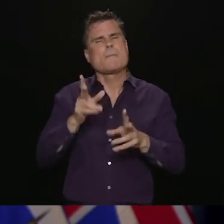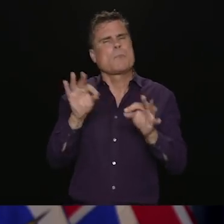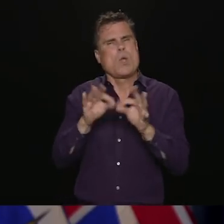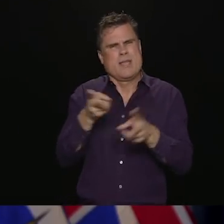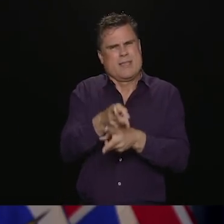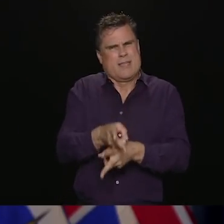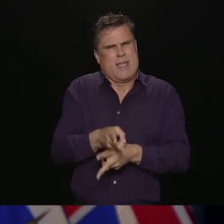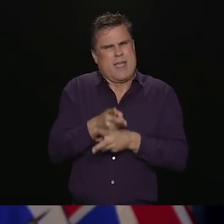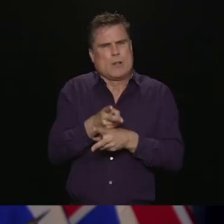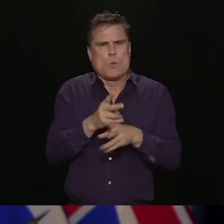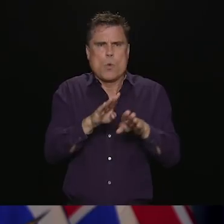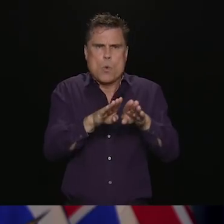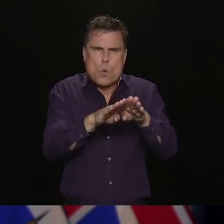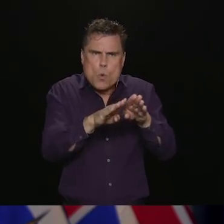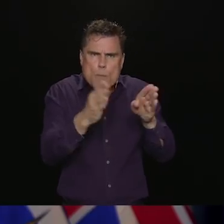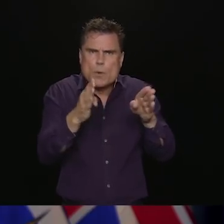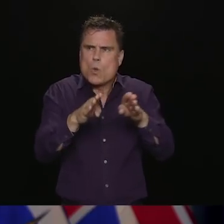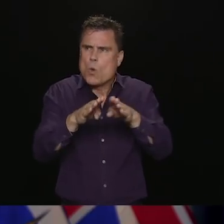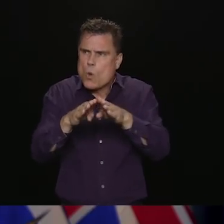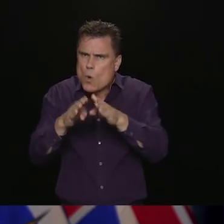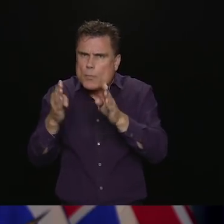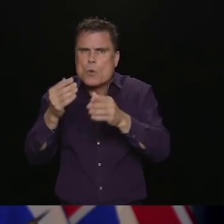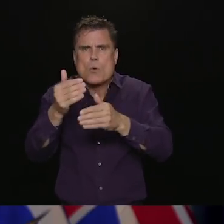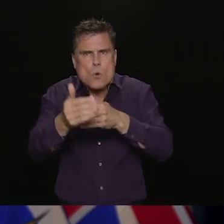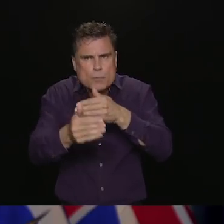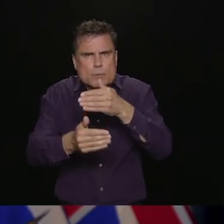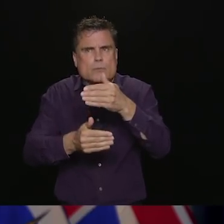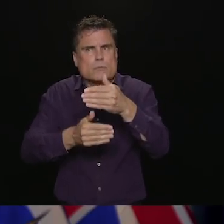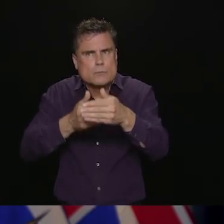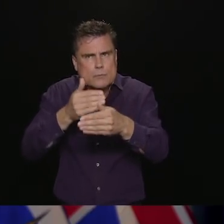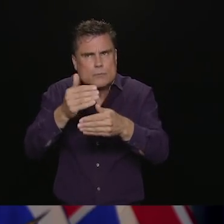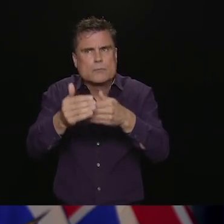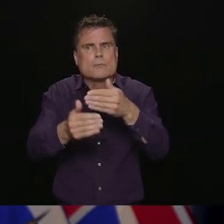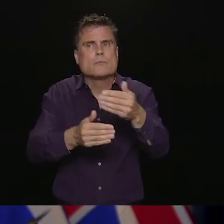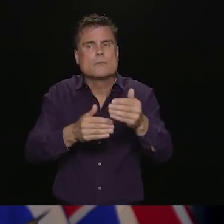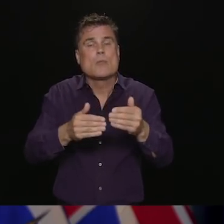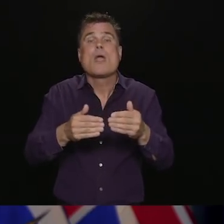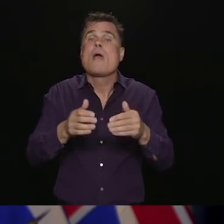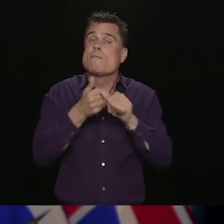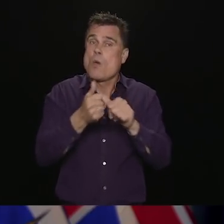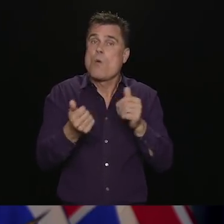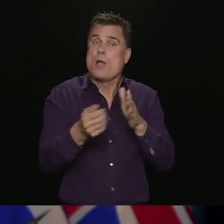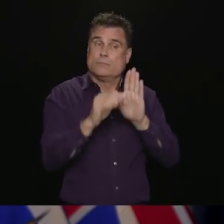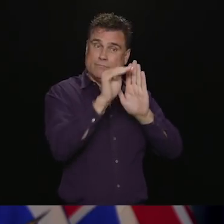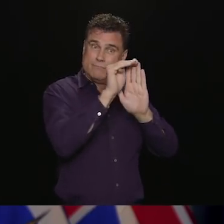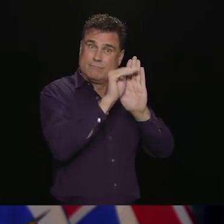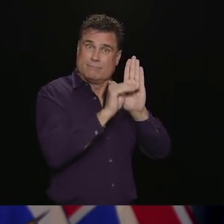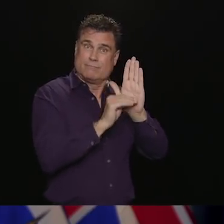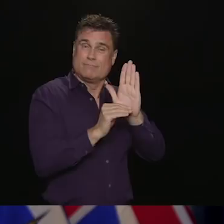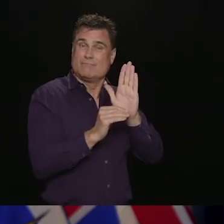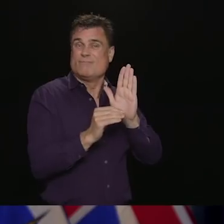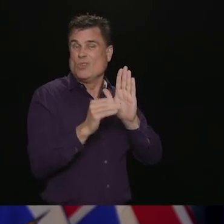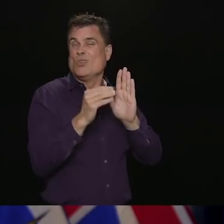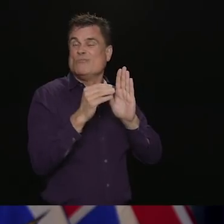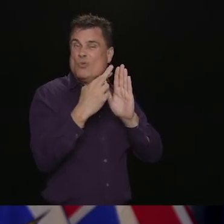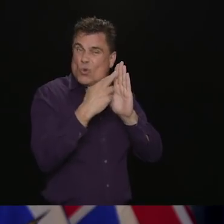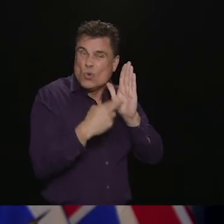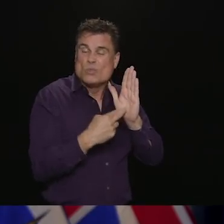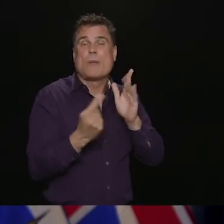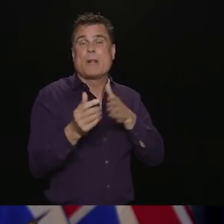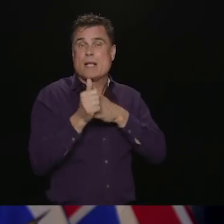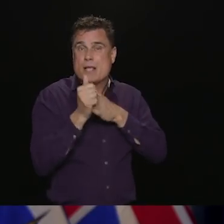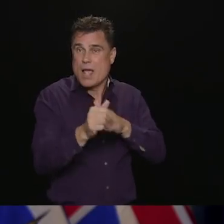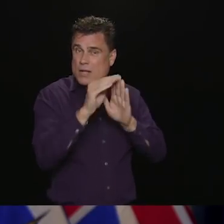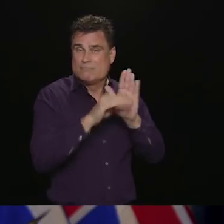and keeping measures in place to contain further spread. We know as more of us go to work, go to school,